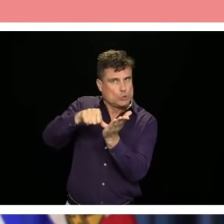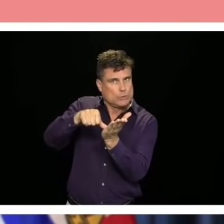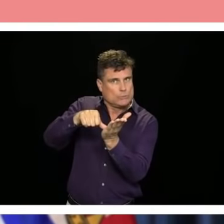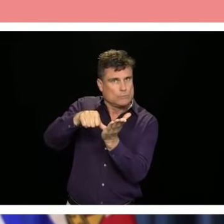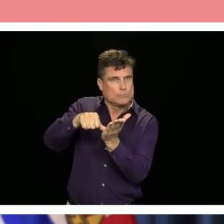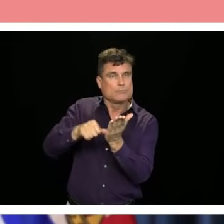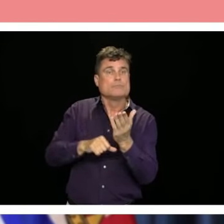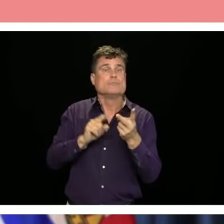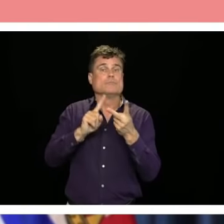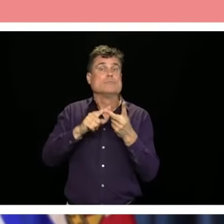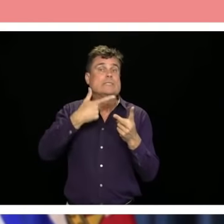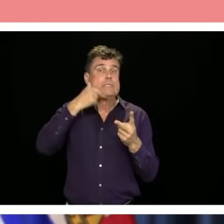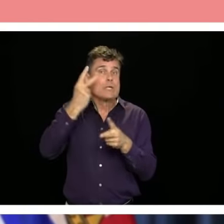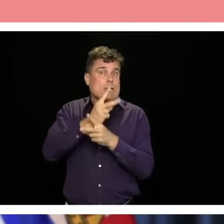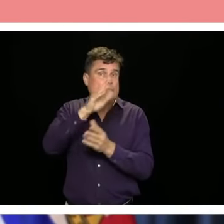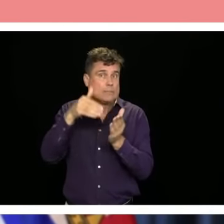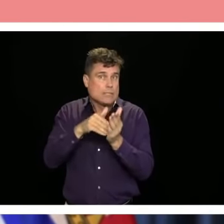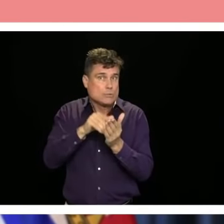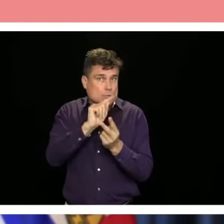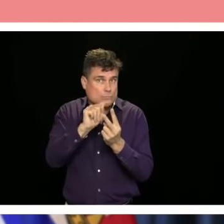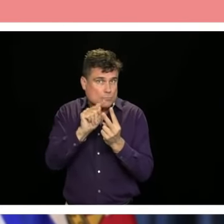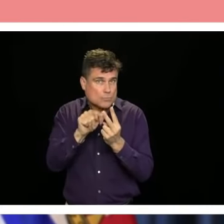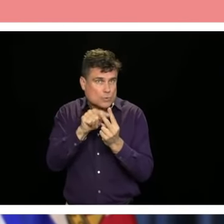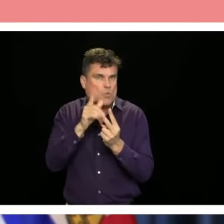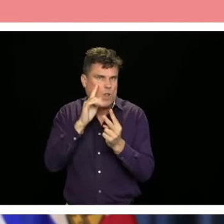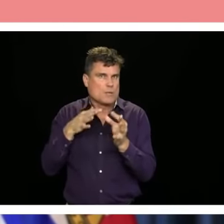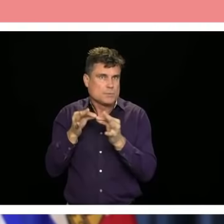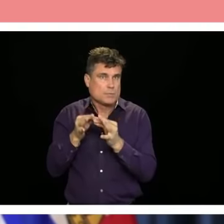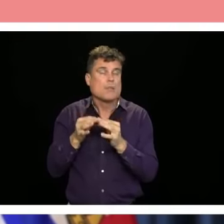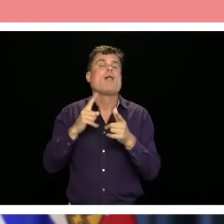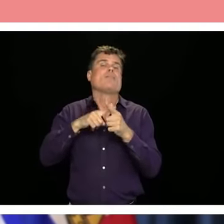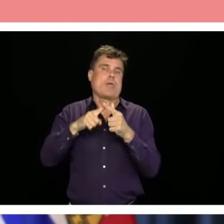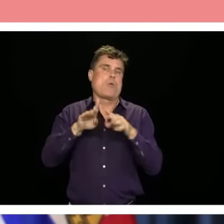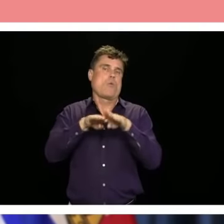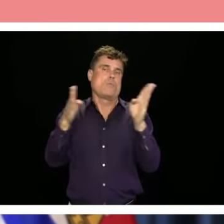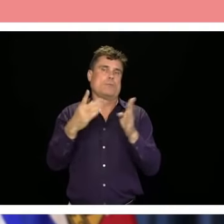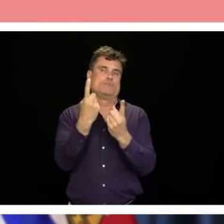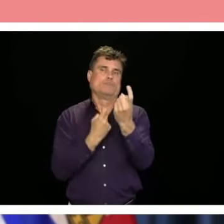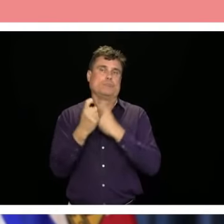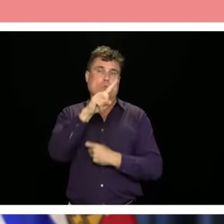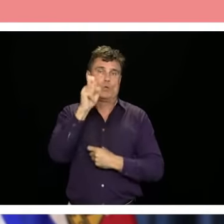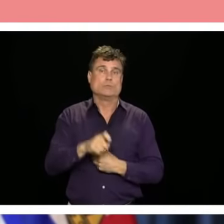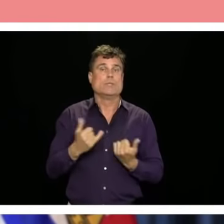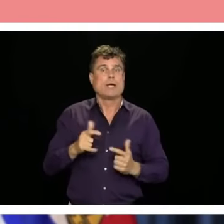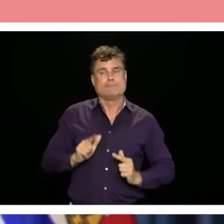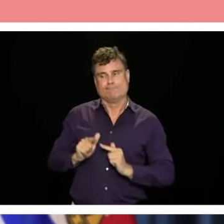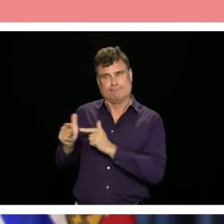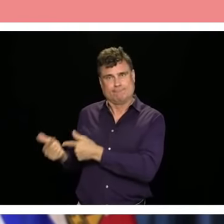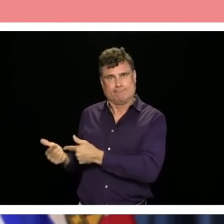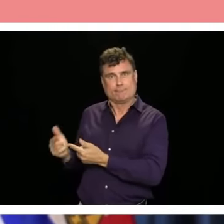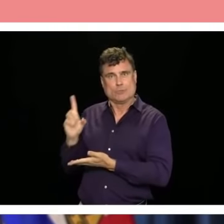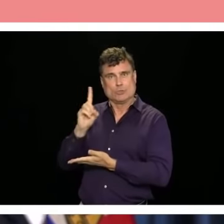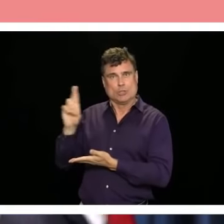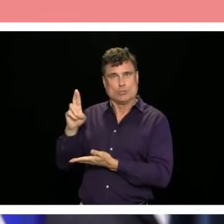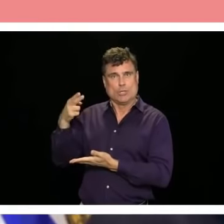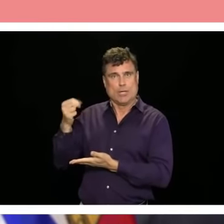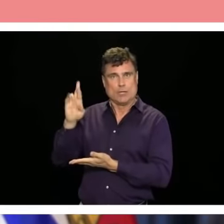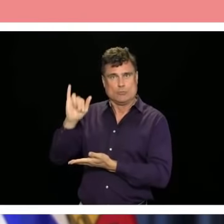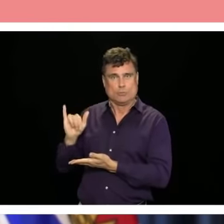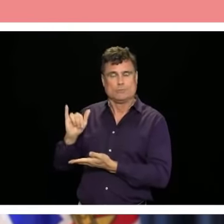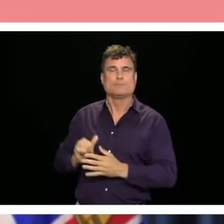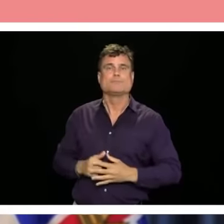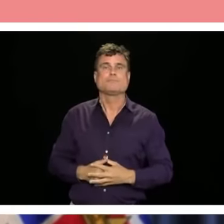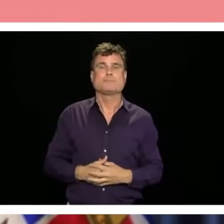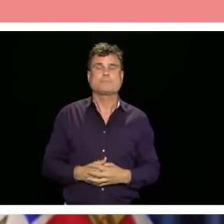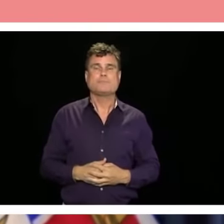on seniors care on the single site proposal, and then we'll be able to take questions. And with that, I'd like to introduce Dr. Bonnie Henry.